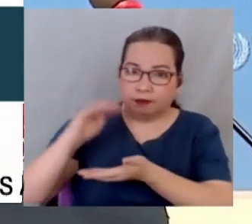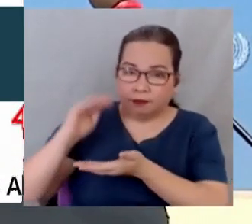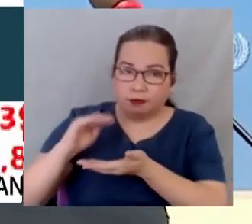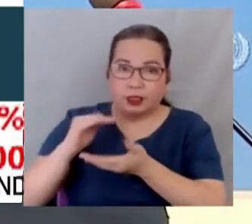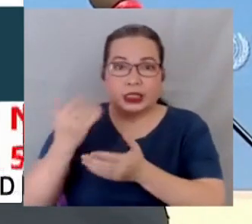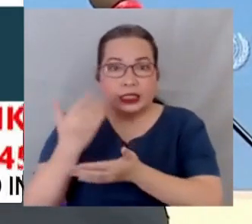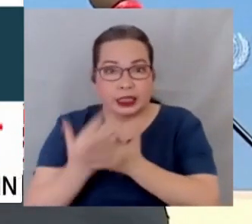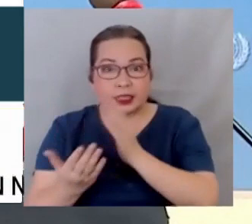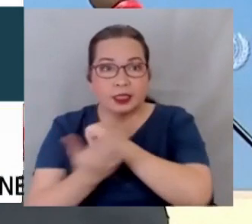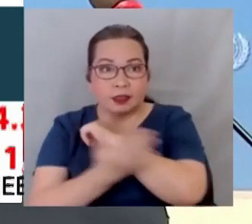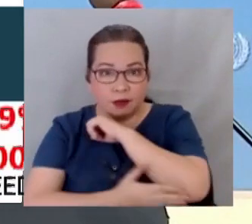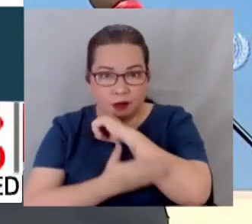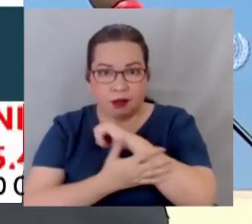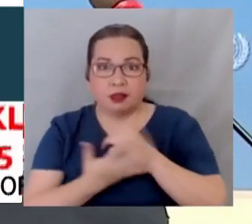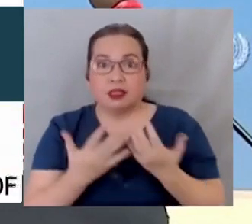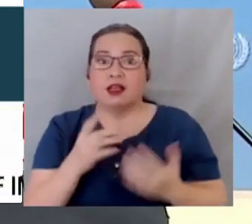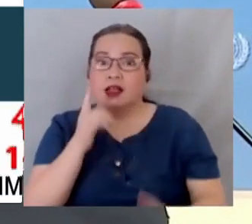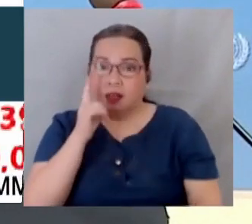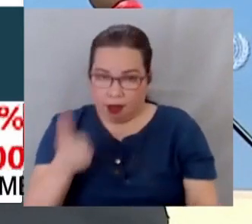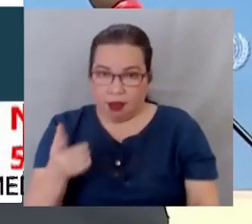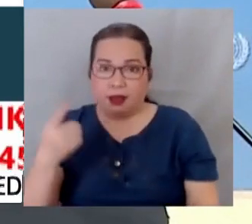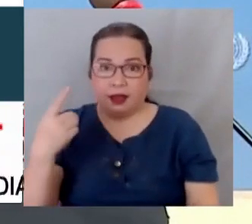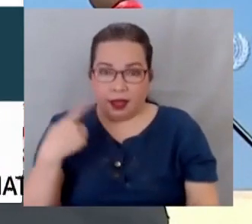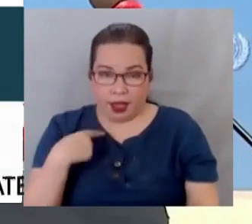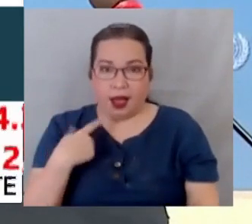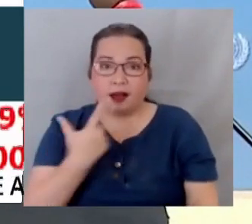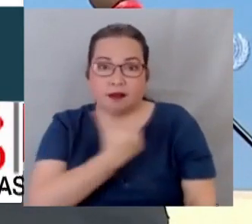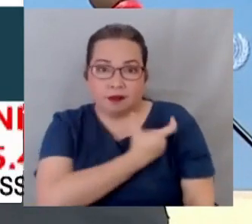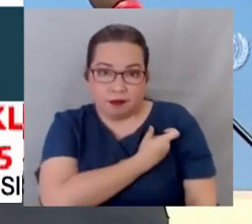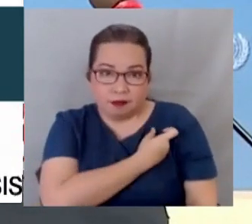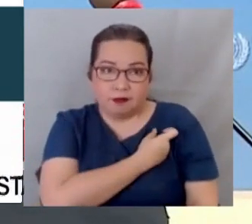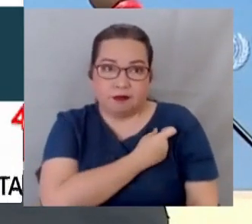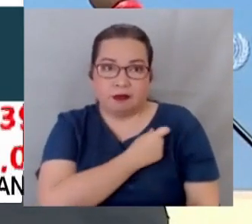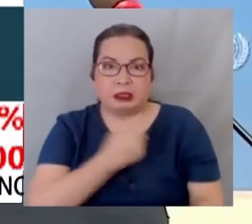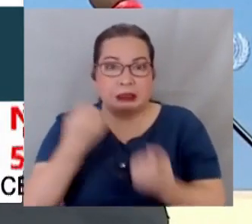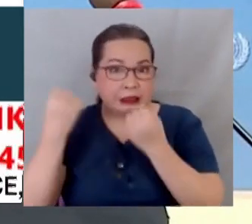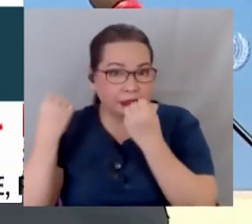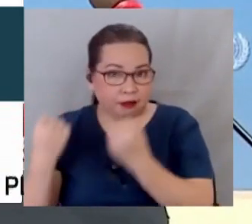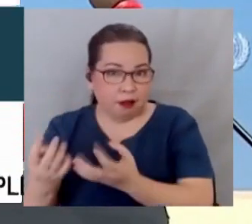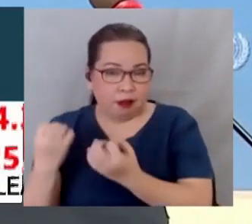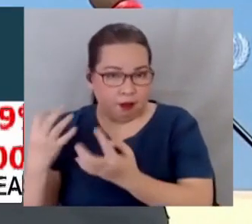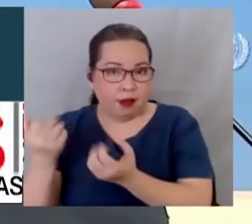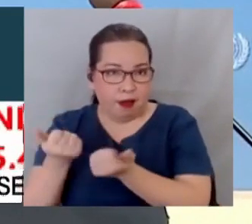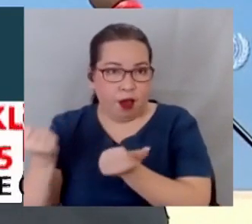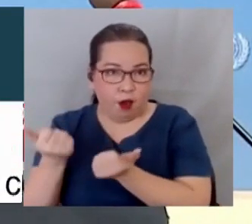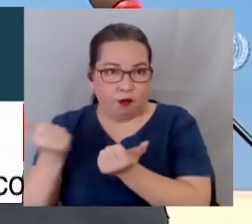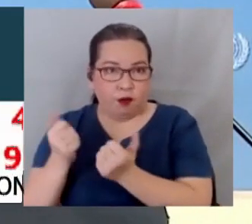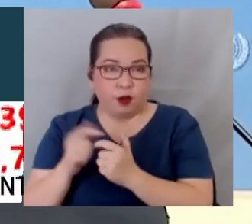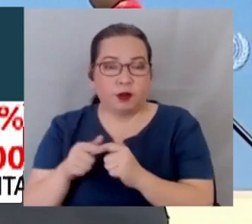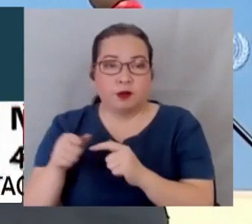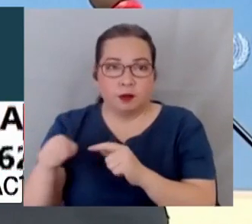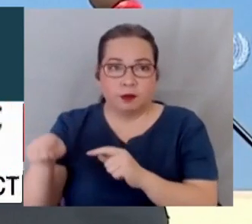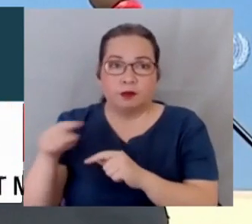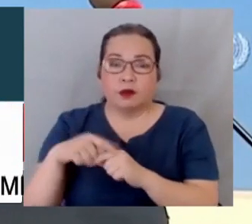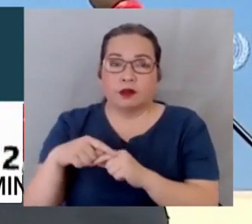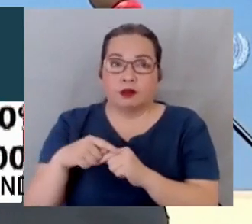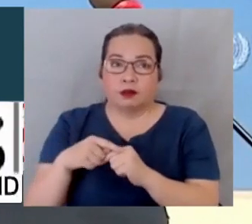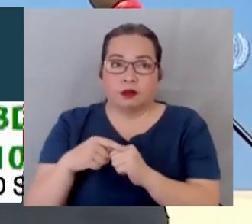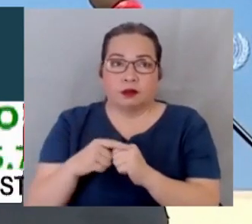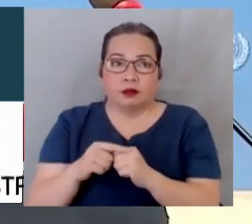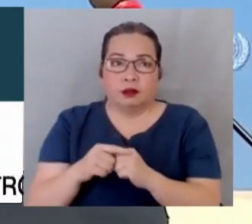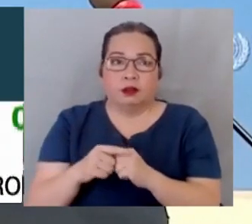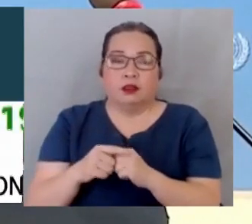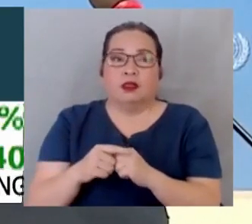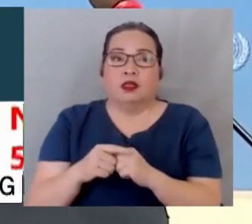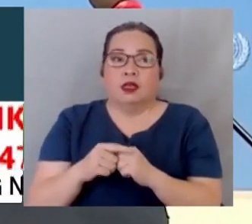are fortunate enough to have them in sufficient quantities. And early results suggest that vaccines might also